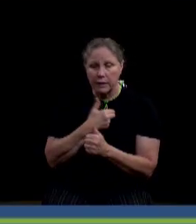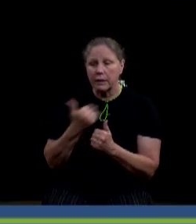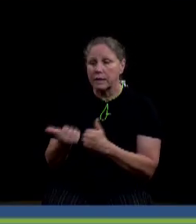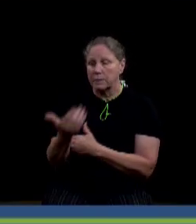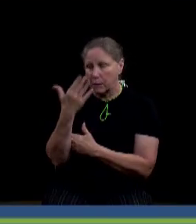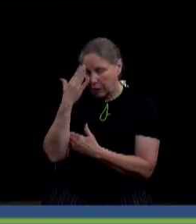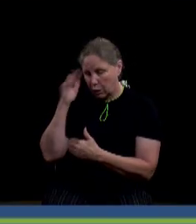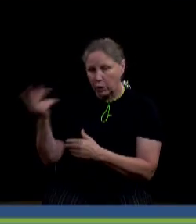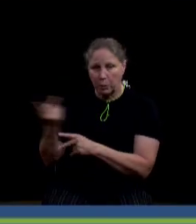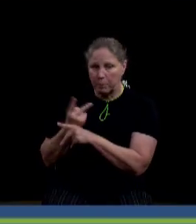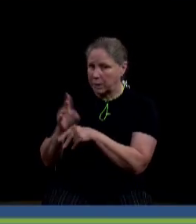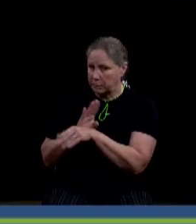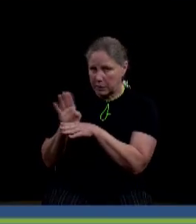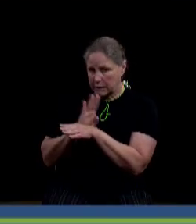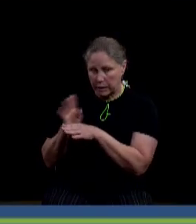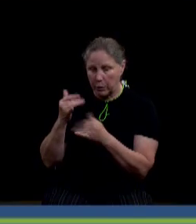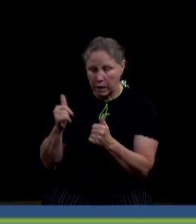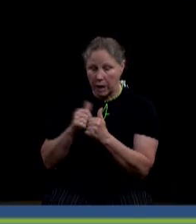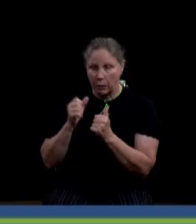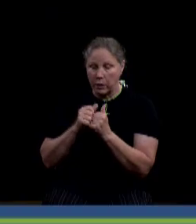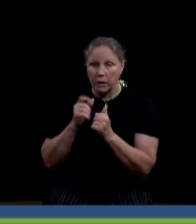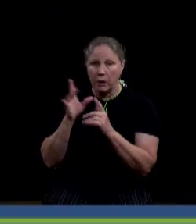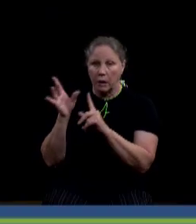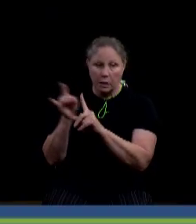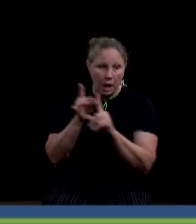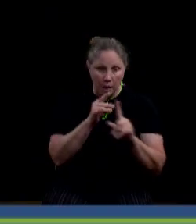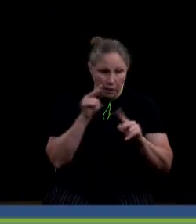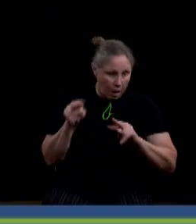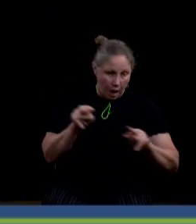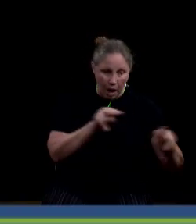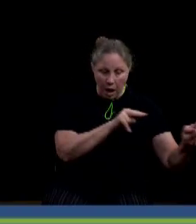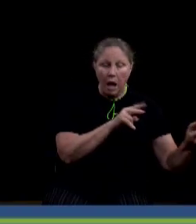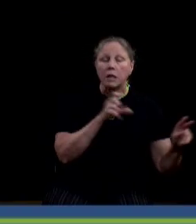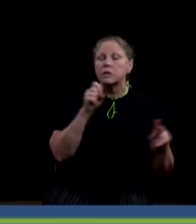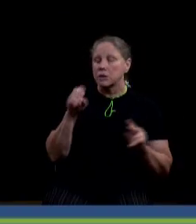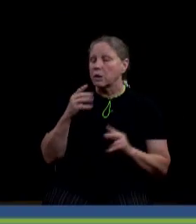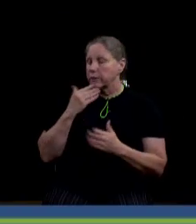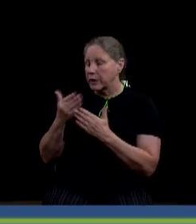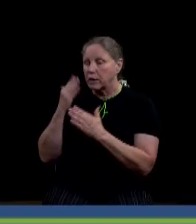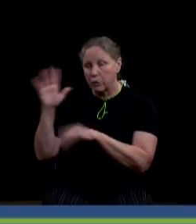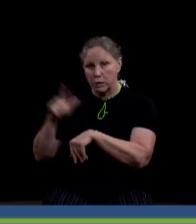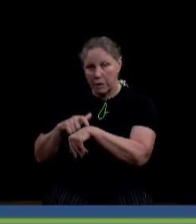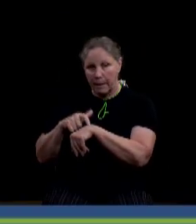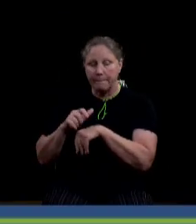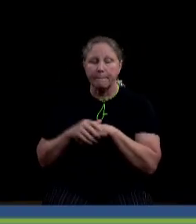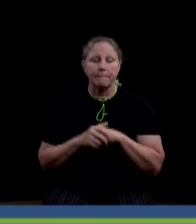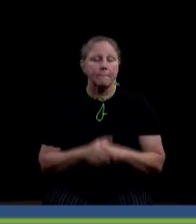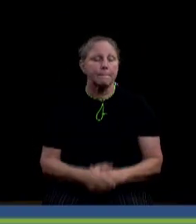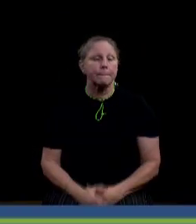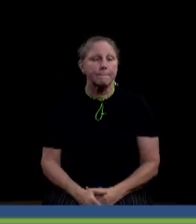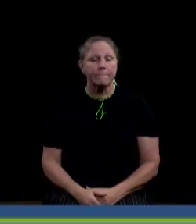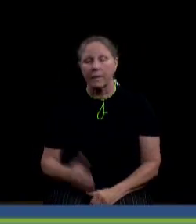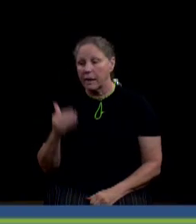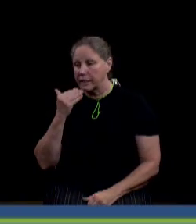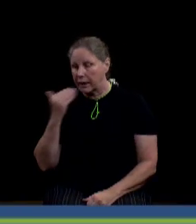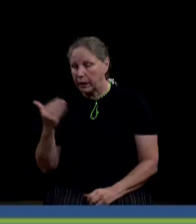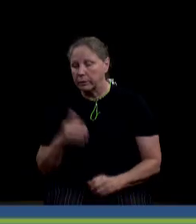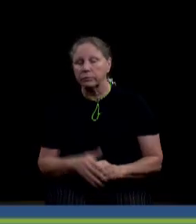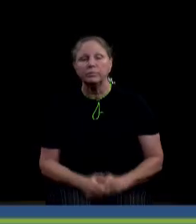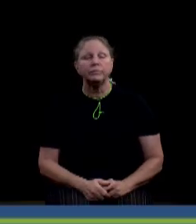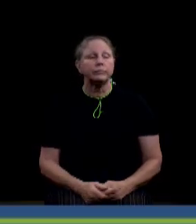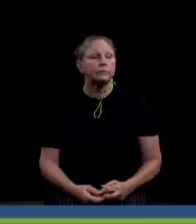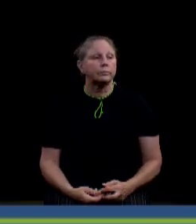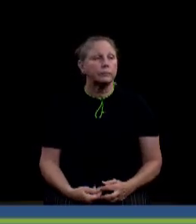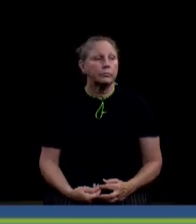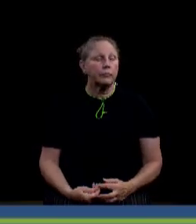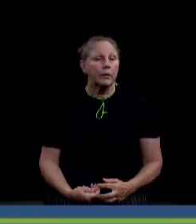high number of cases. So thank you for your time here today. Thank you. We will now turn our attention